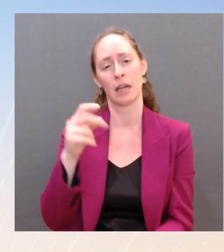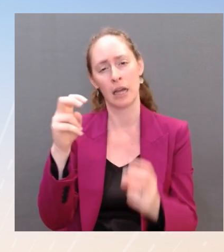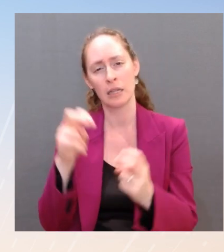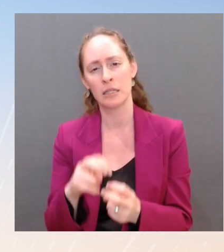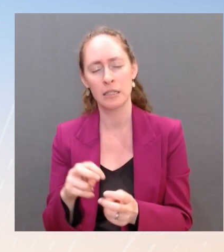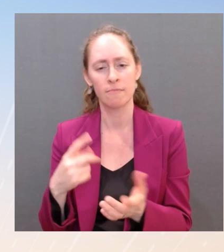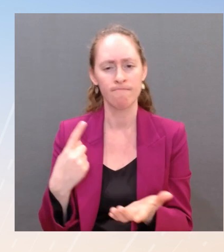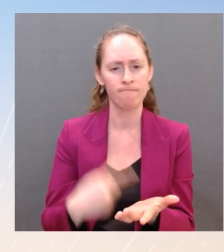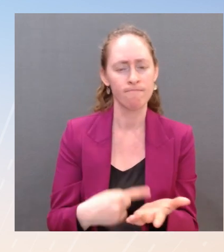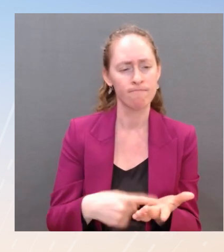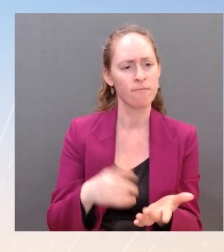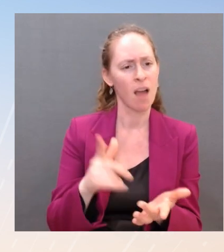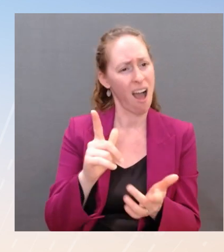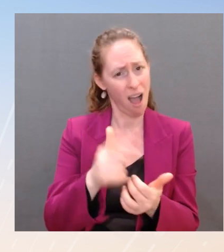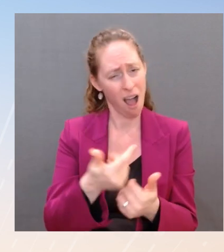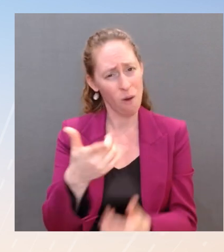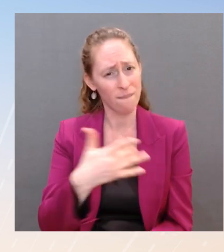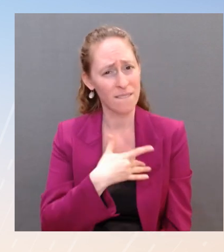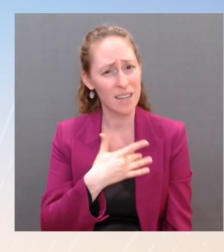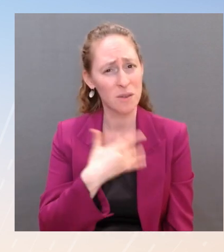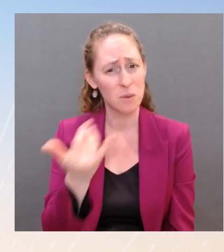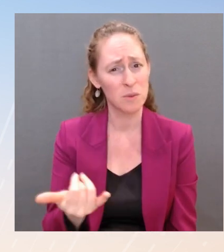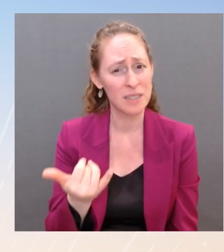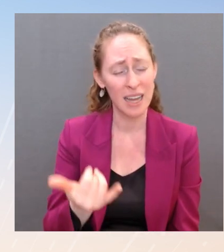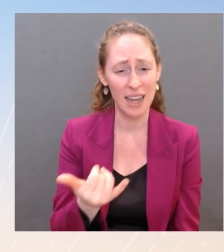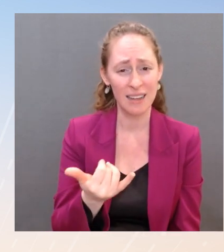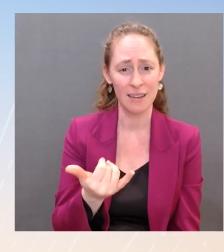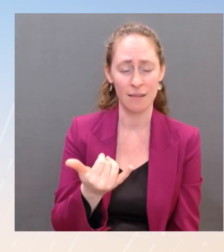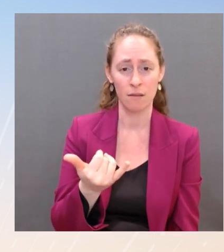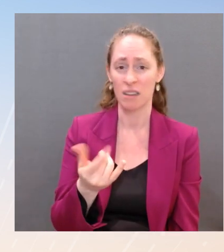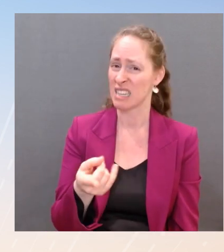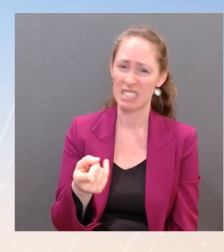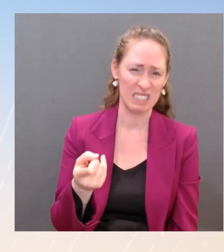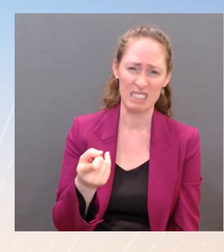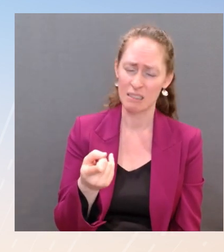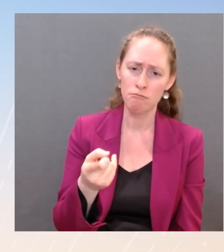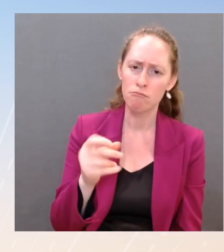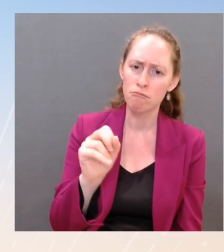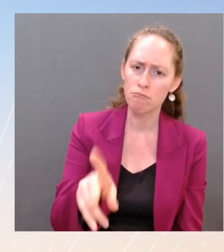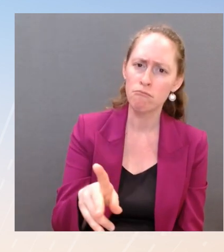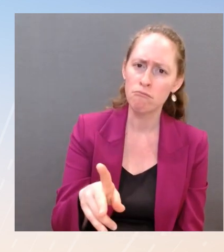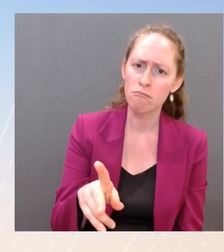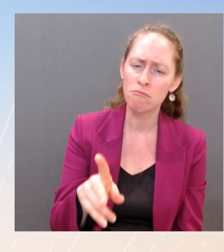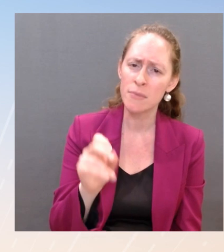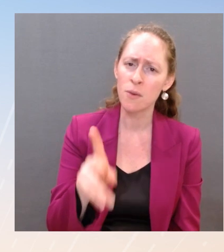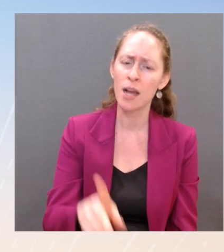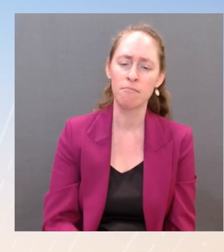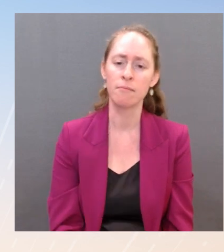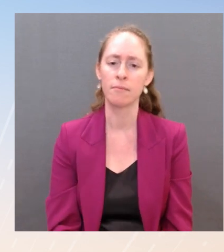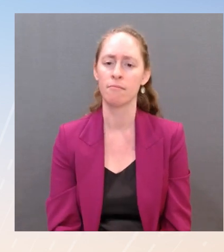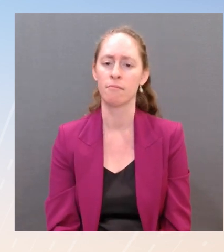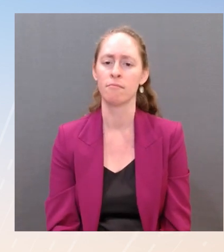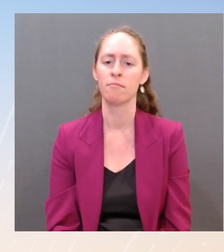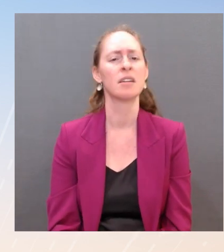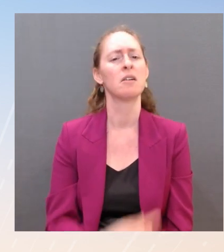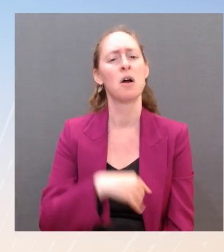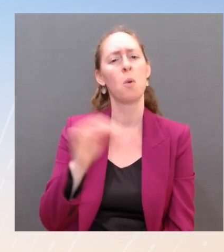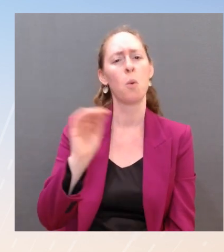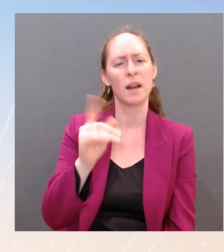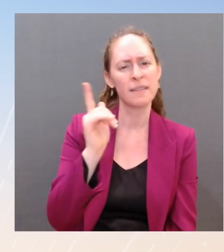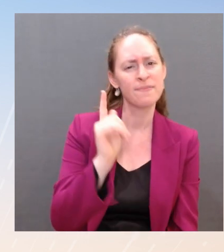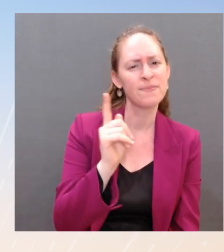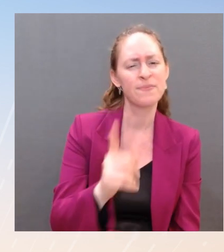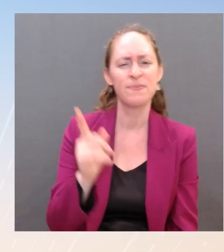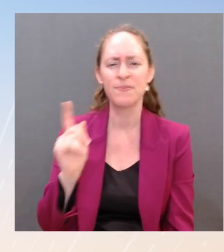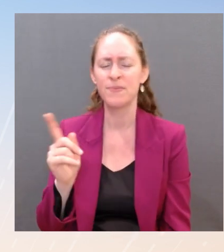good. And I'm not going to reprimand you, or you're not in trouble for feeling a certain way.